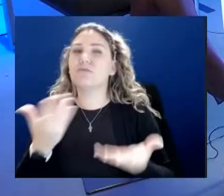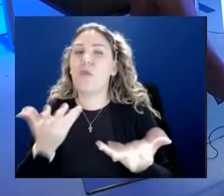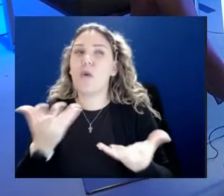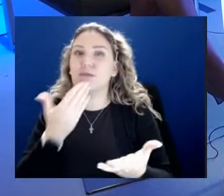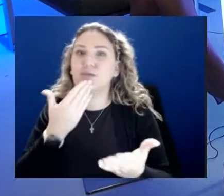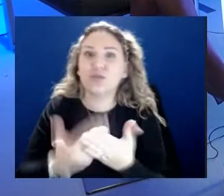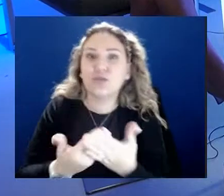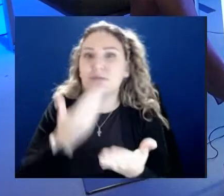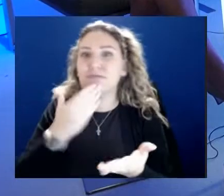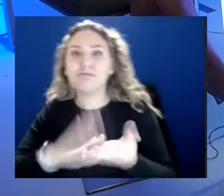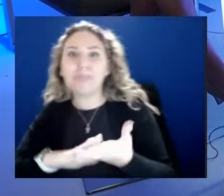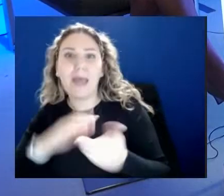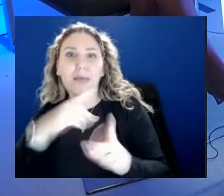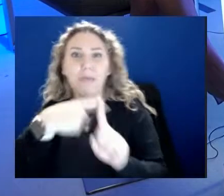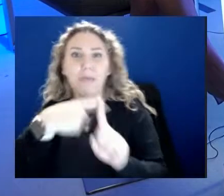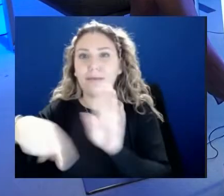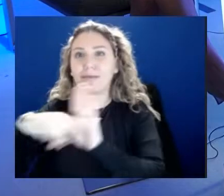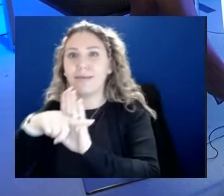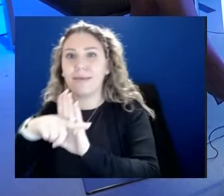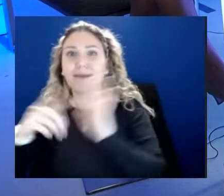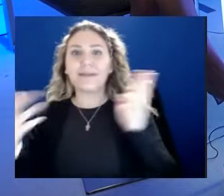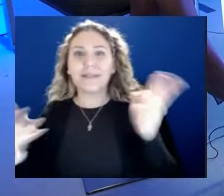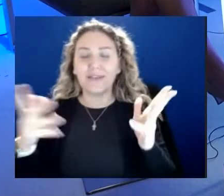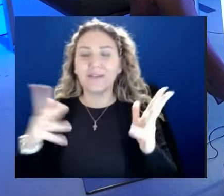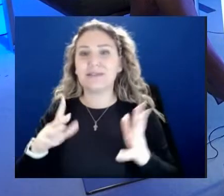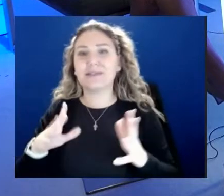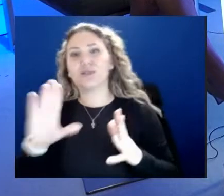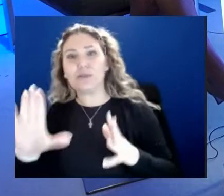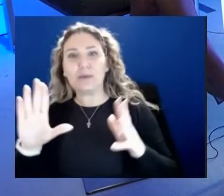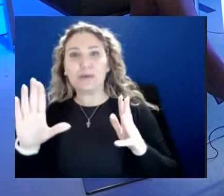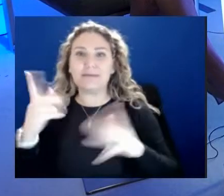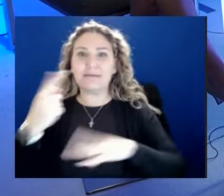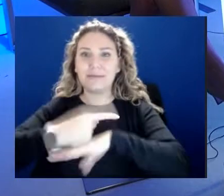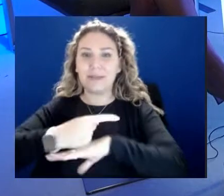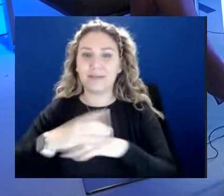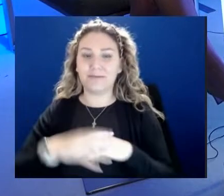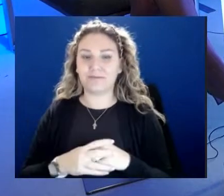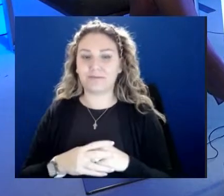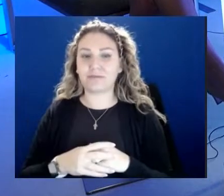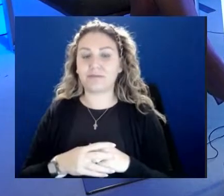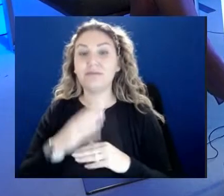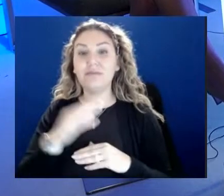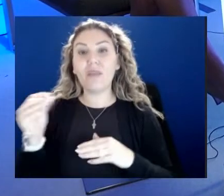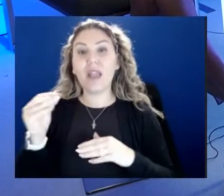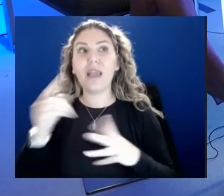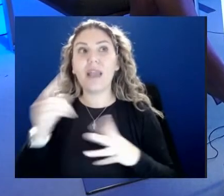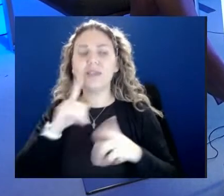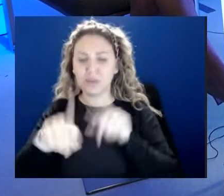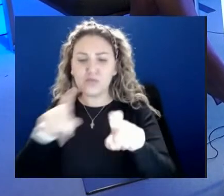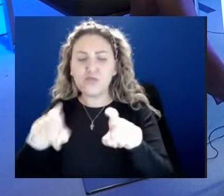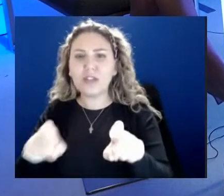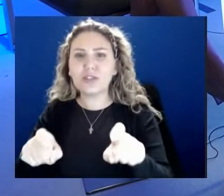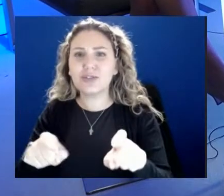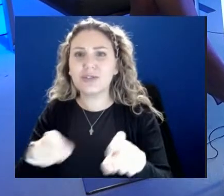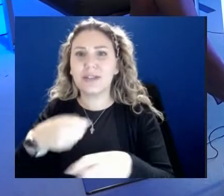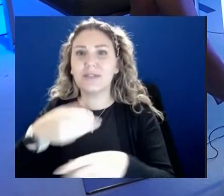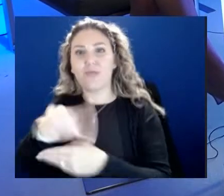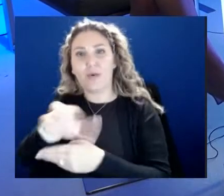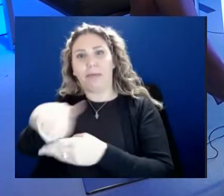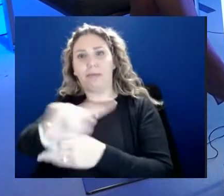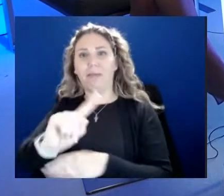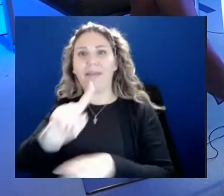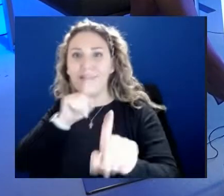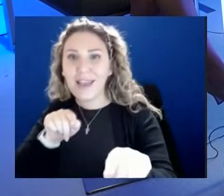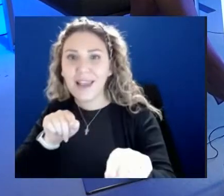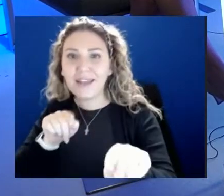I was going to say your roses and thorns analogy. Well, and I like the idea of the open-ended questions. What have you heard? So that can kind of engage the